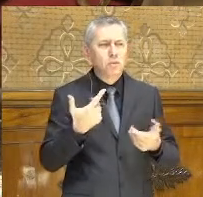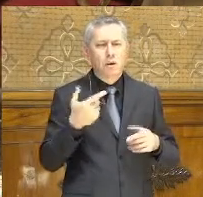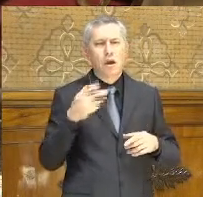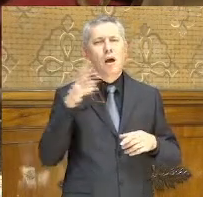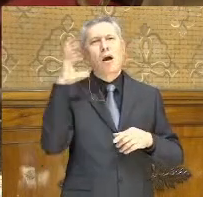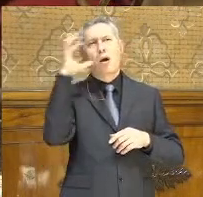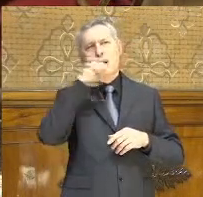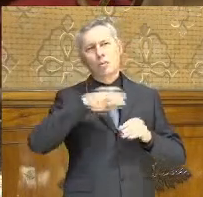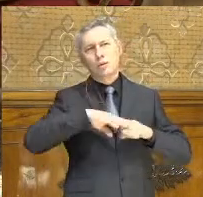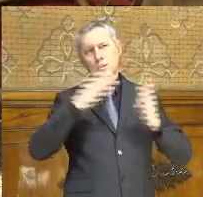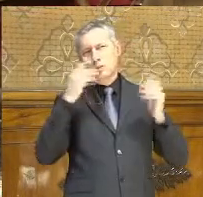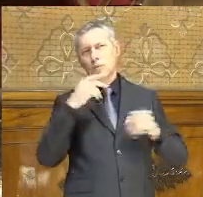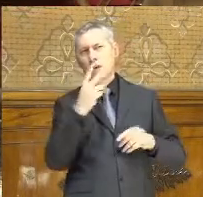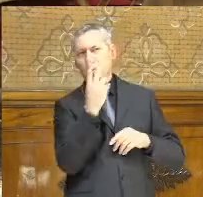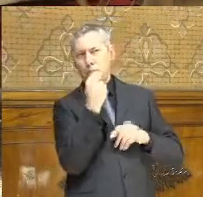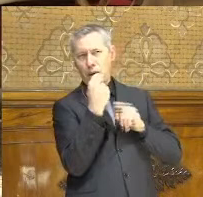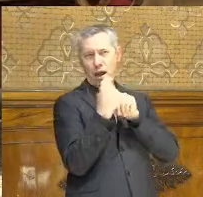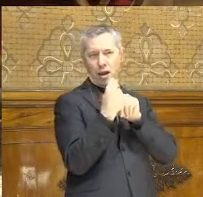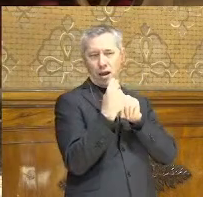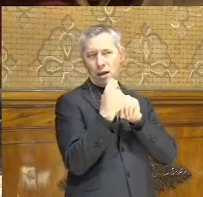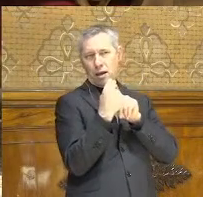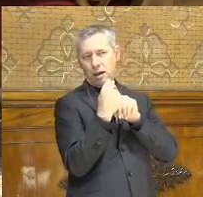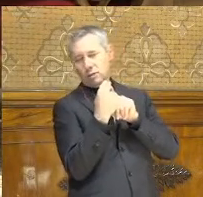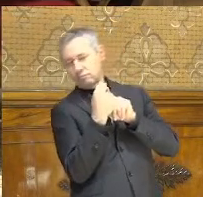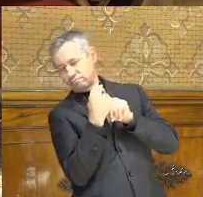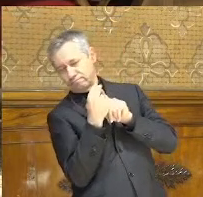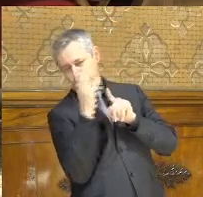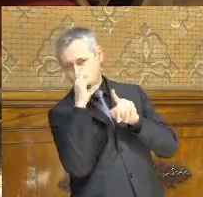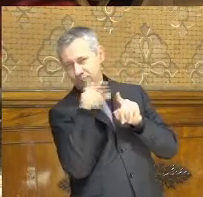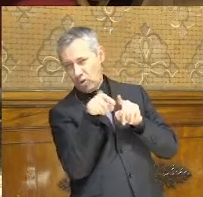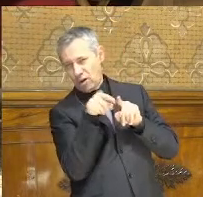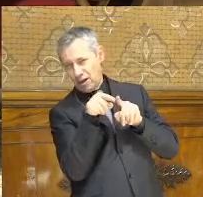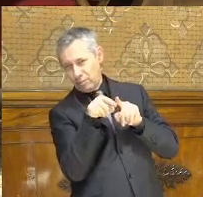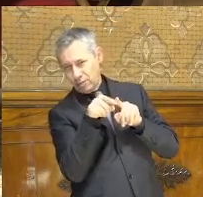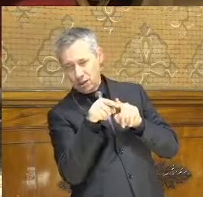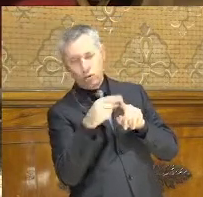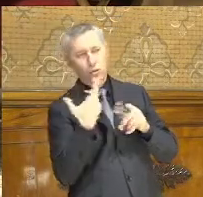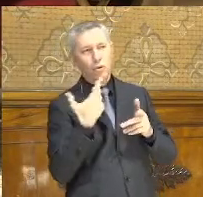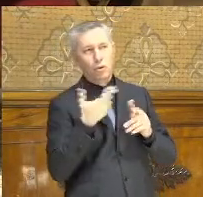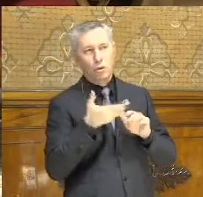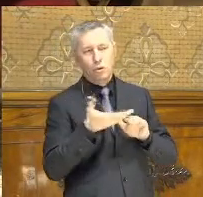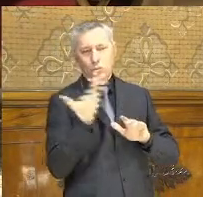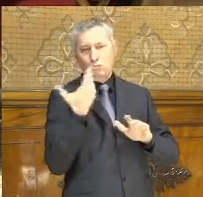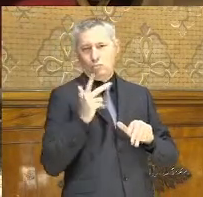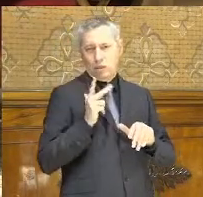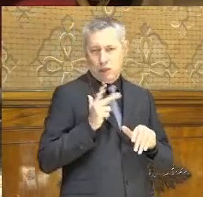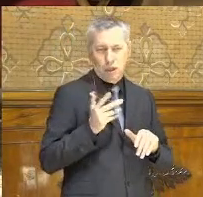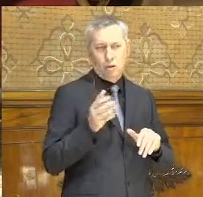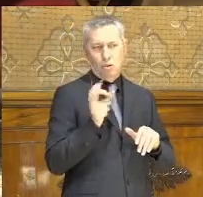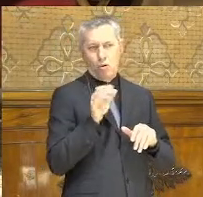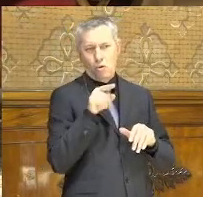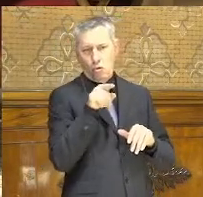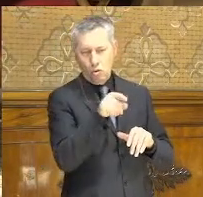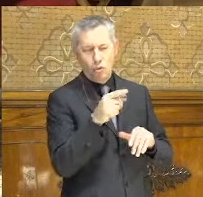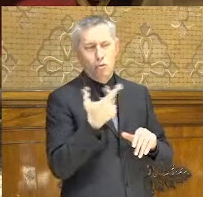with gender. You could deal with displacement. I mean, English is so sensitive